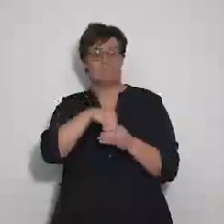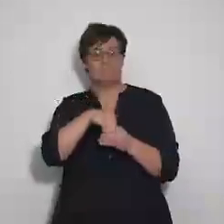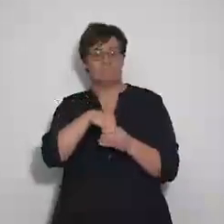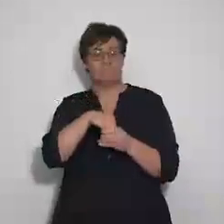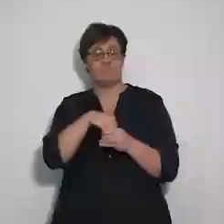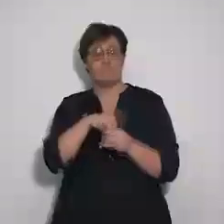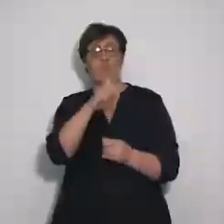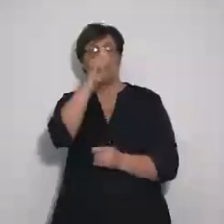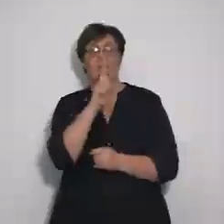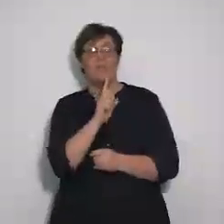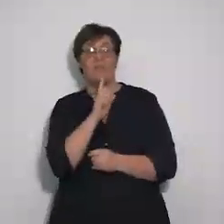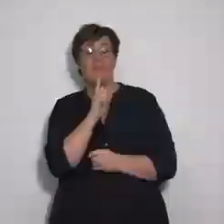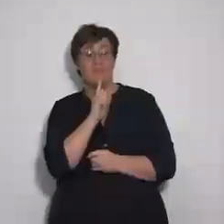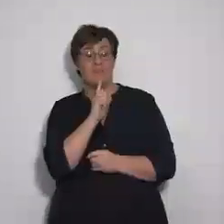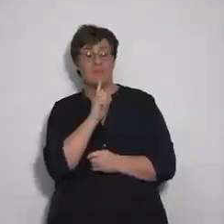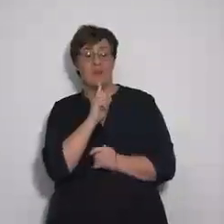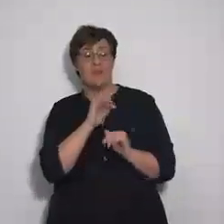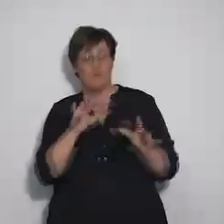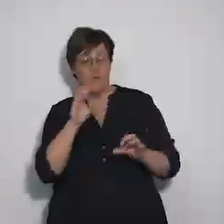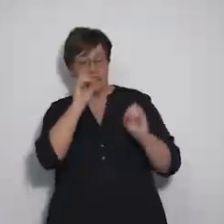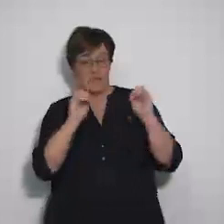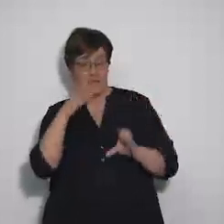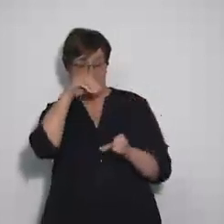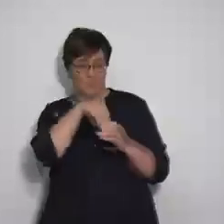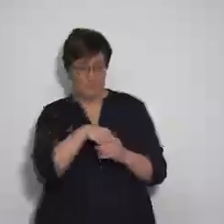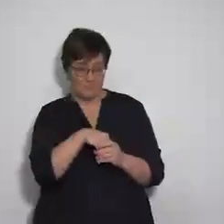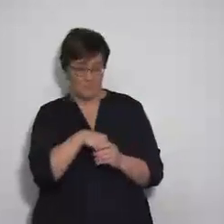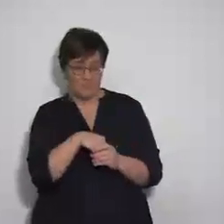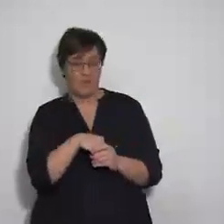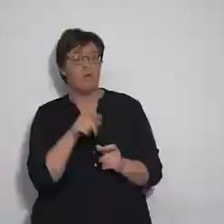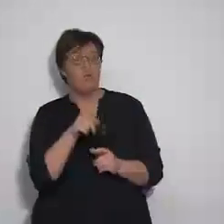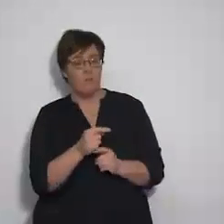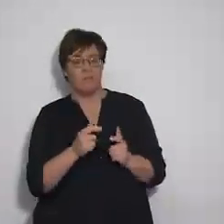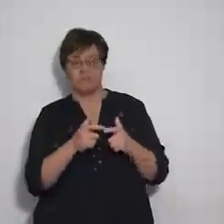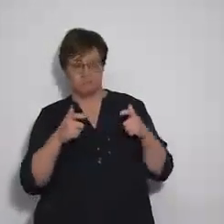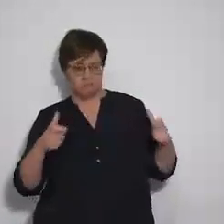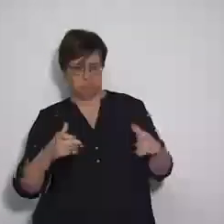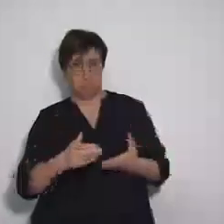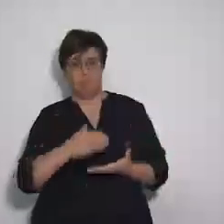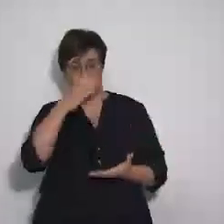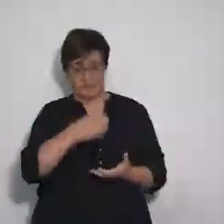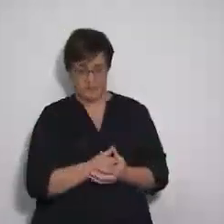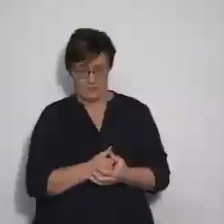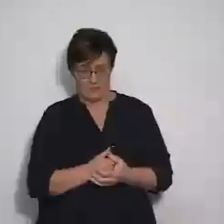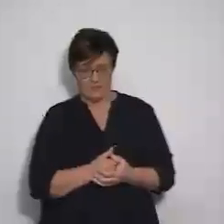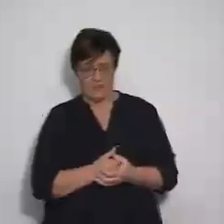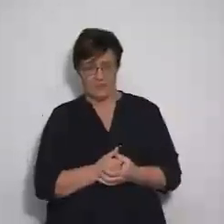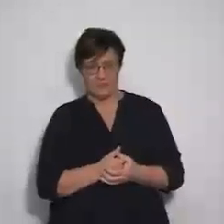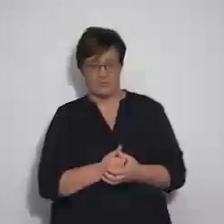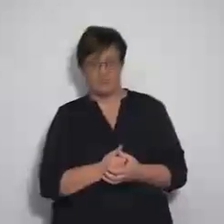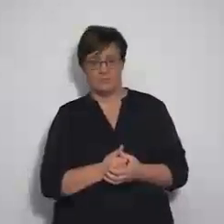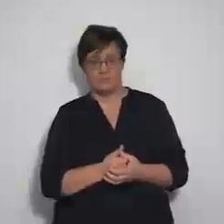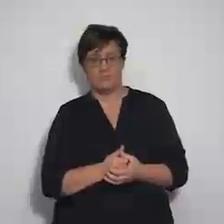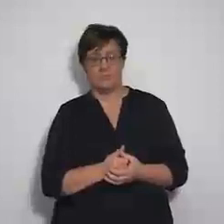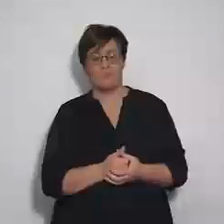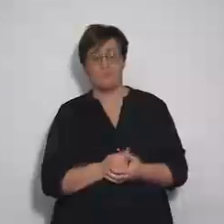put 1,000 bacterial cells into this very large flask, and